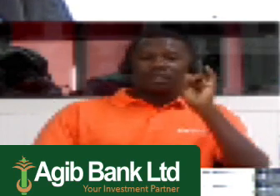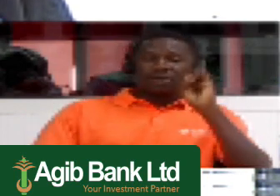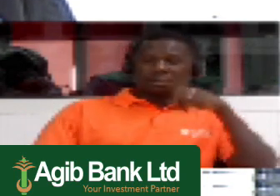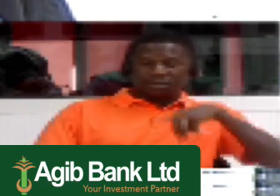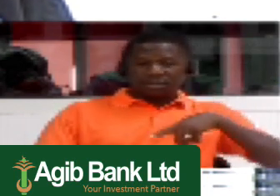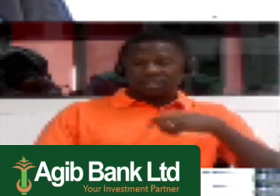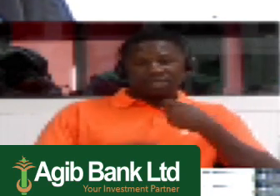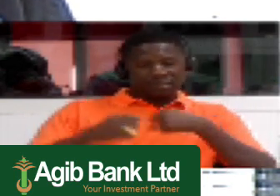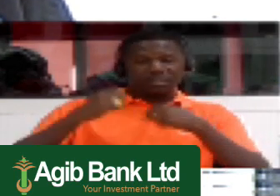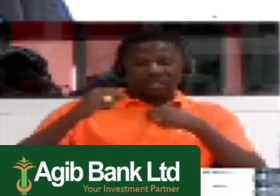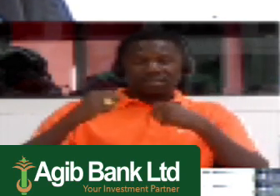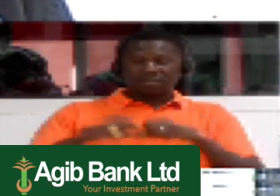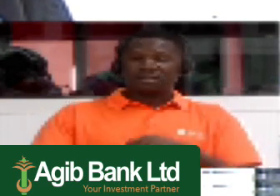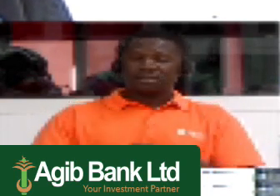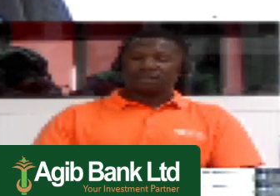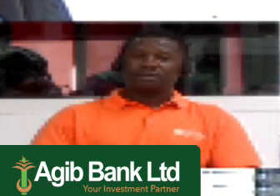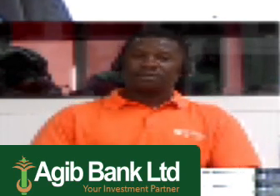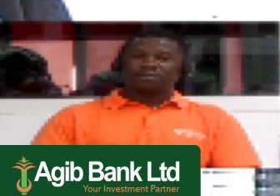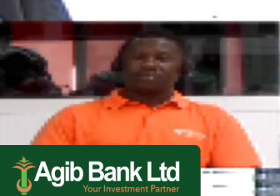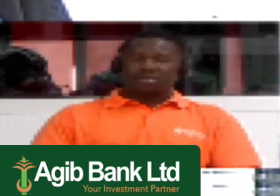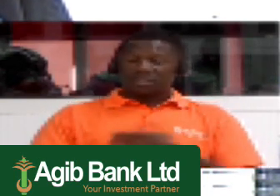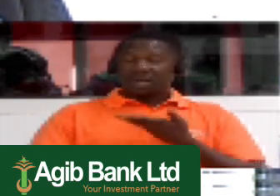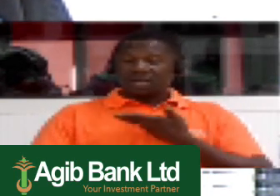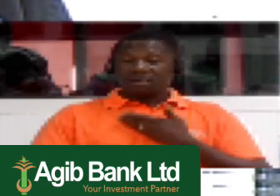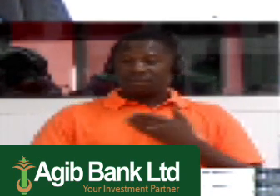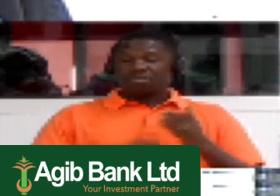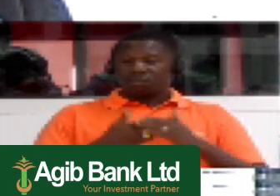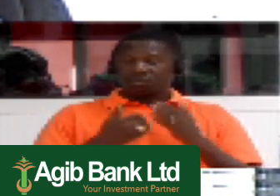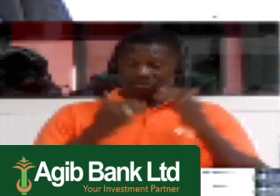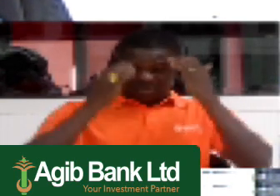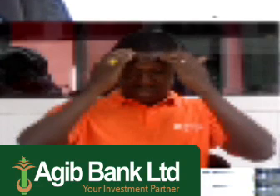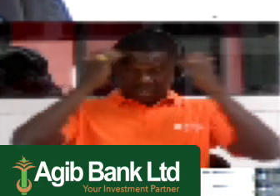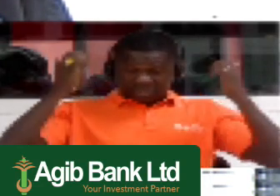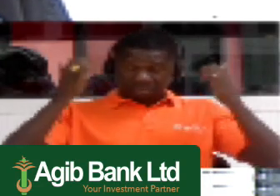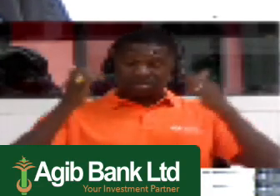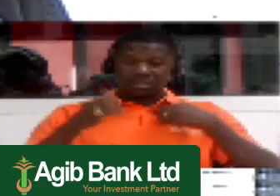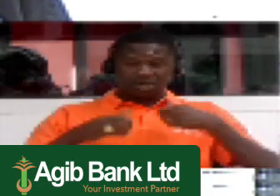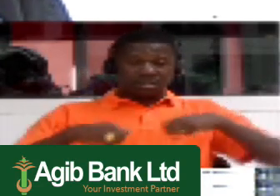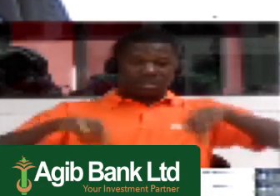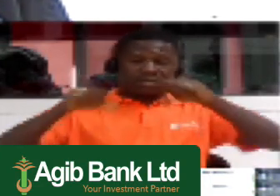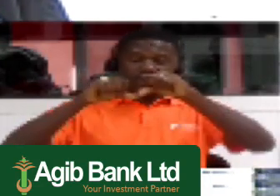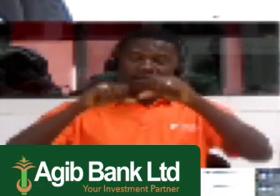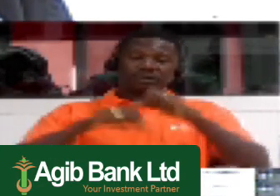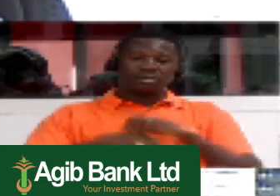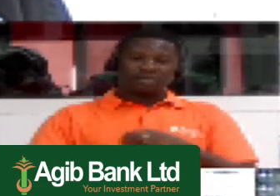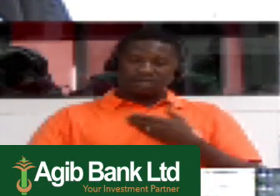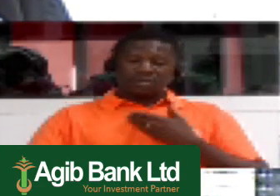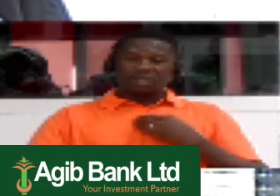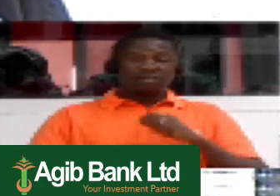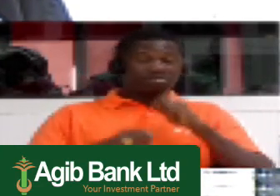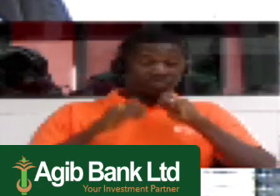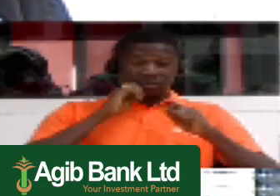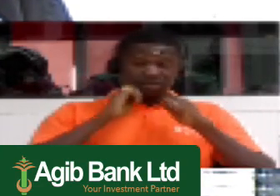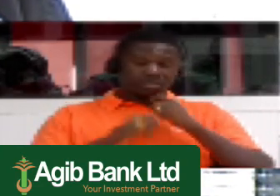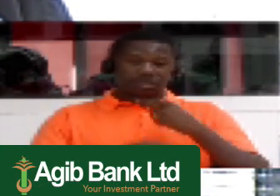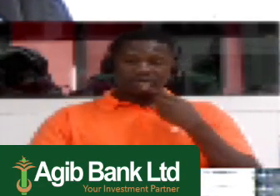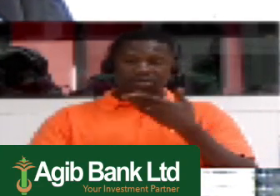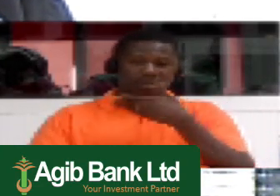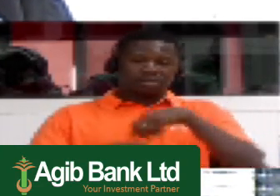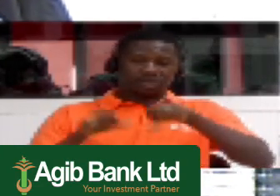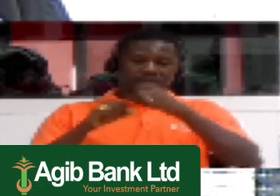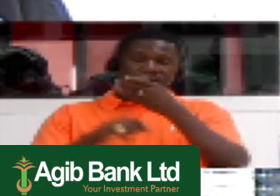courses, and also I am well versed in that area, and I am